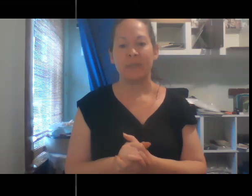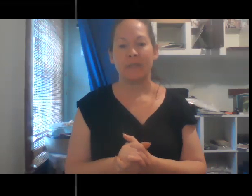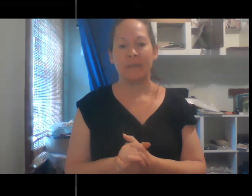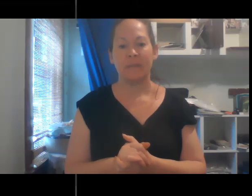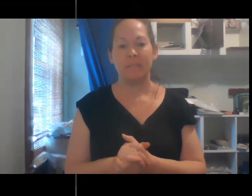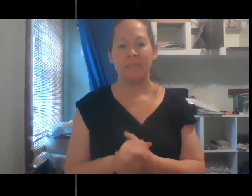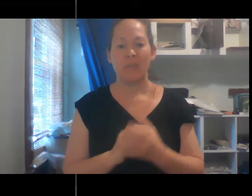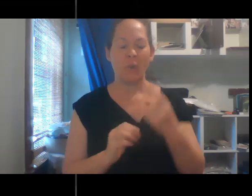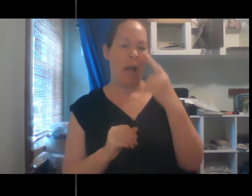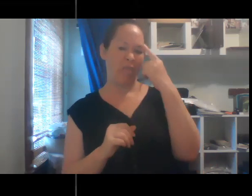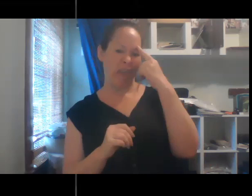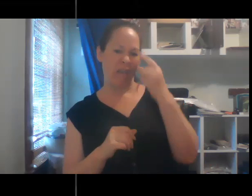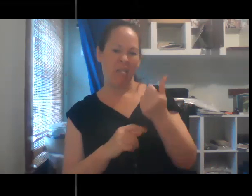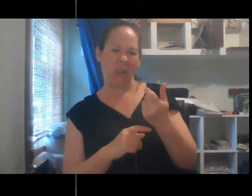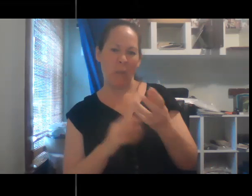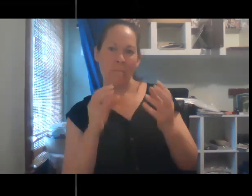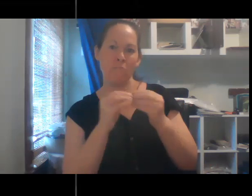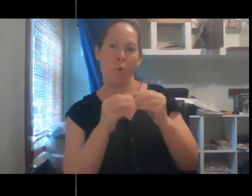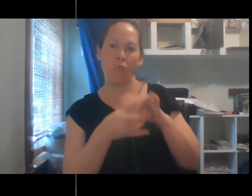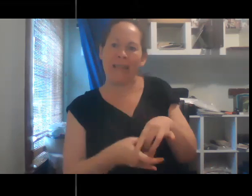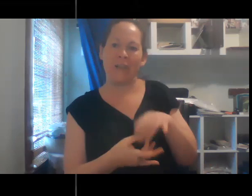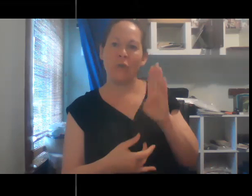I think I'll do a little bit more about the banking